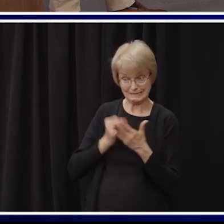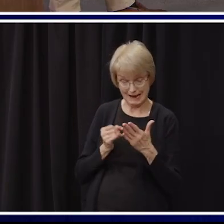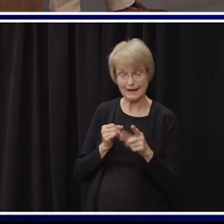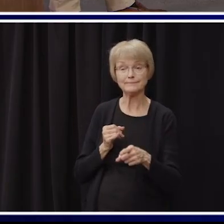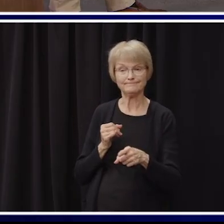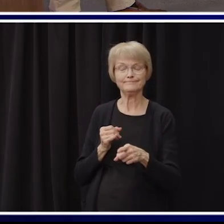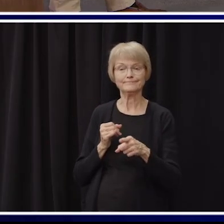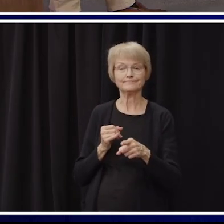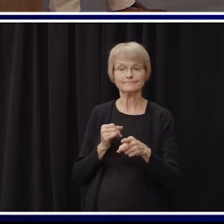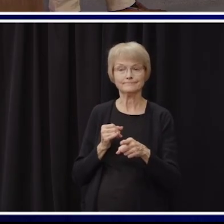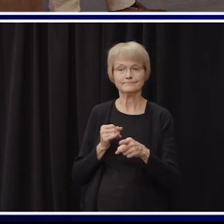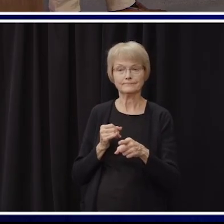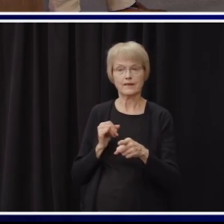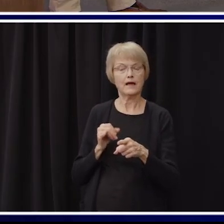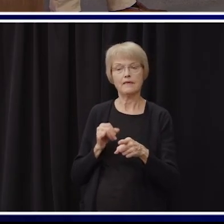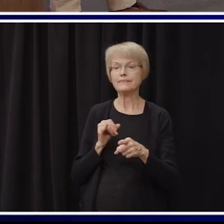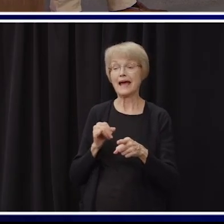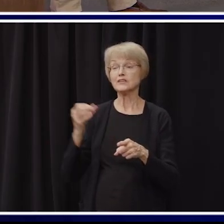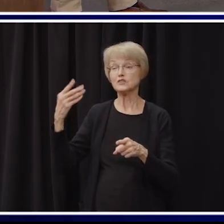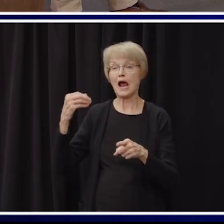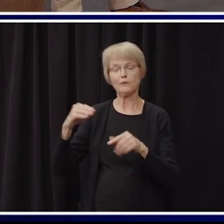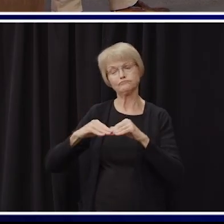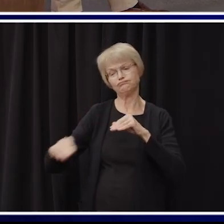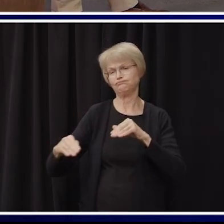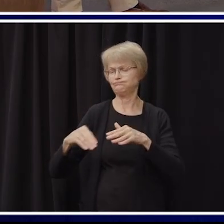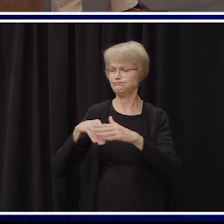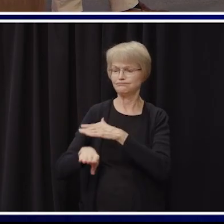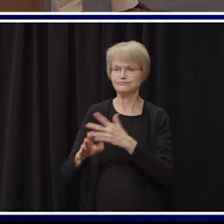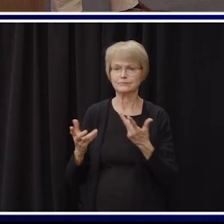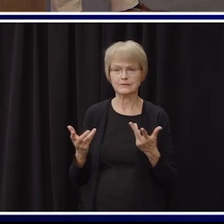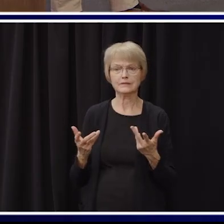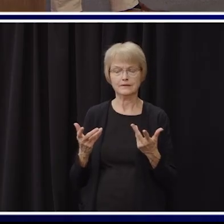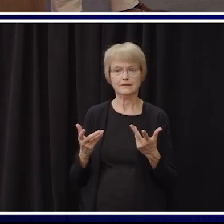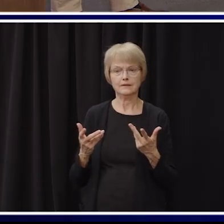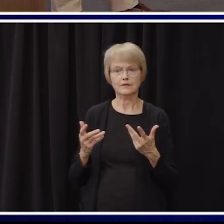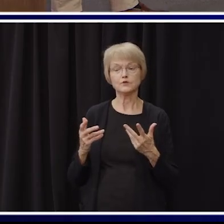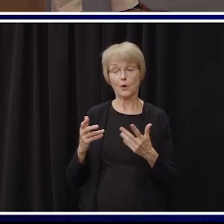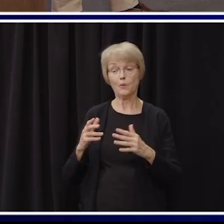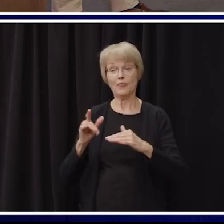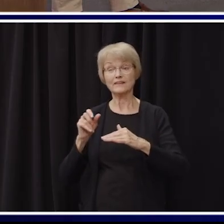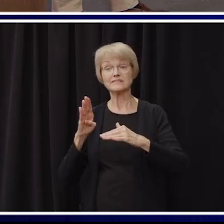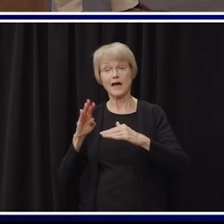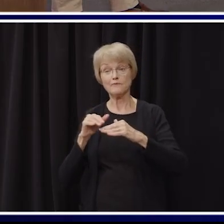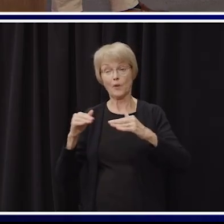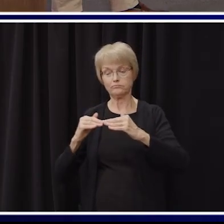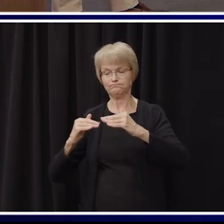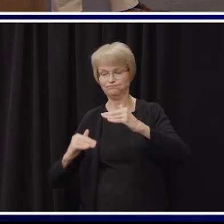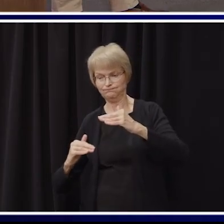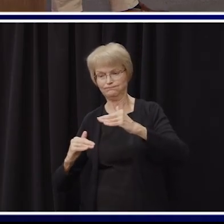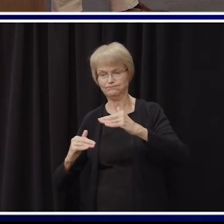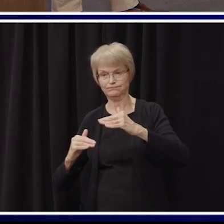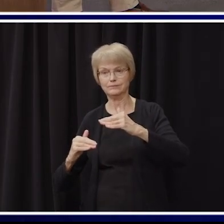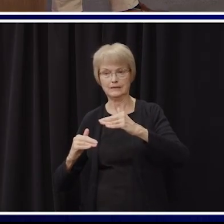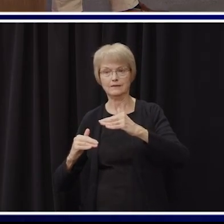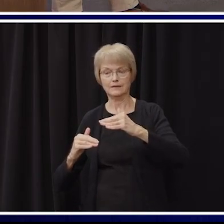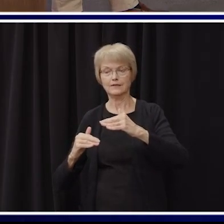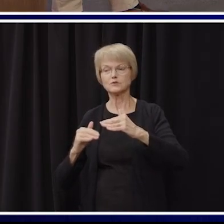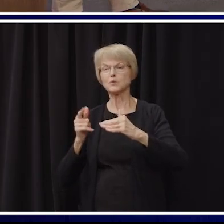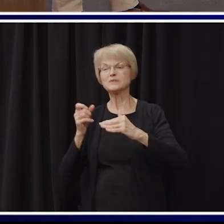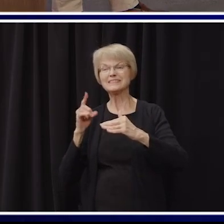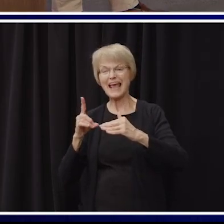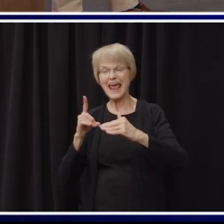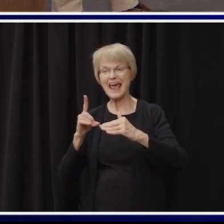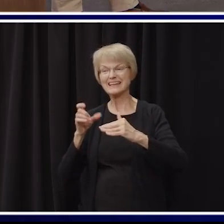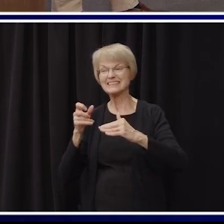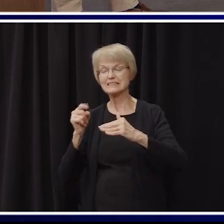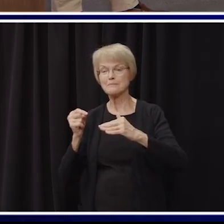this is a zero entry shower, so we always drop the subfloor so that we can pour the sand and cement to